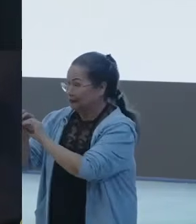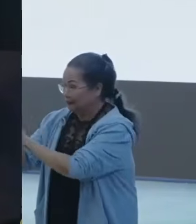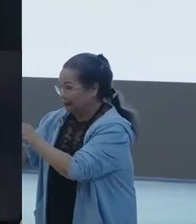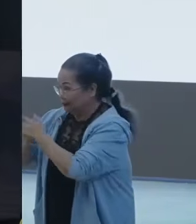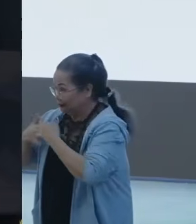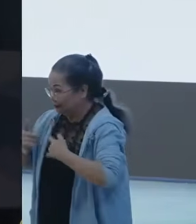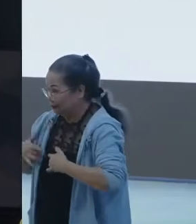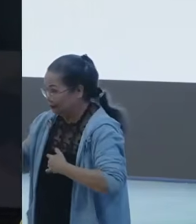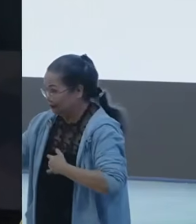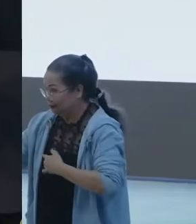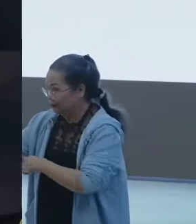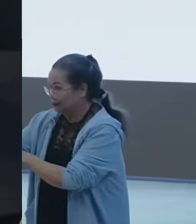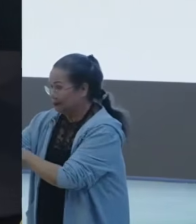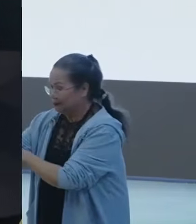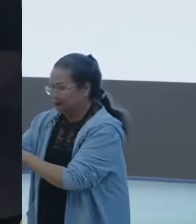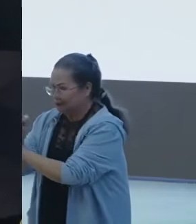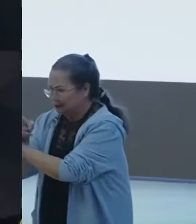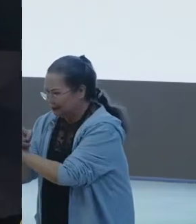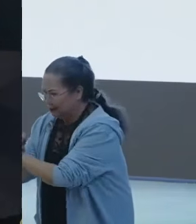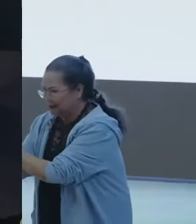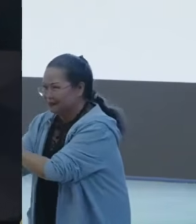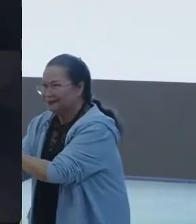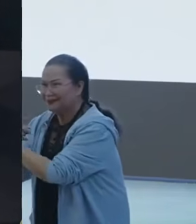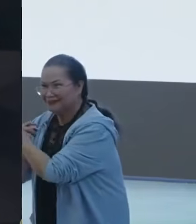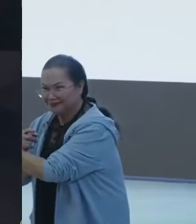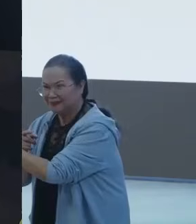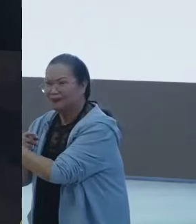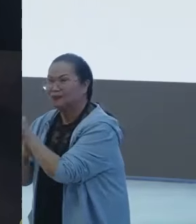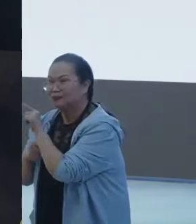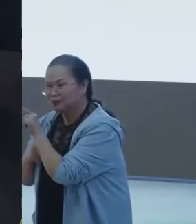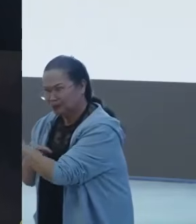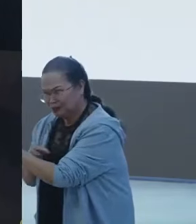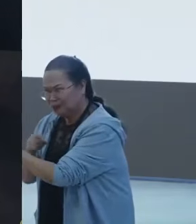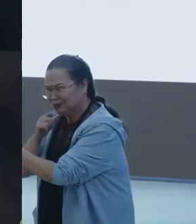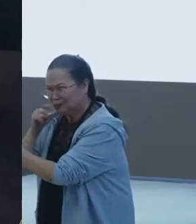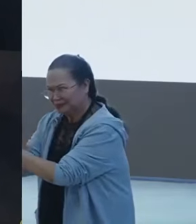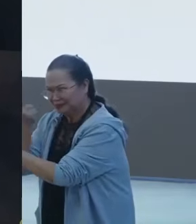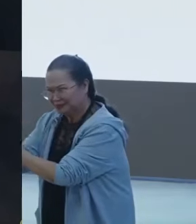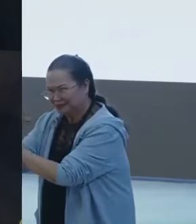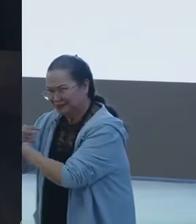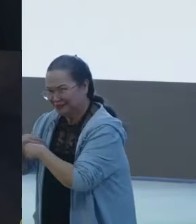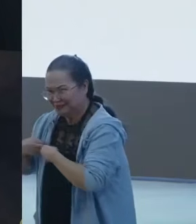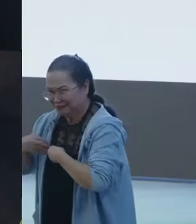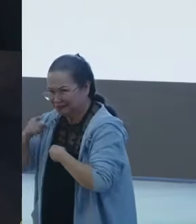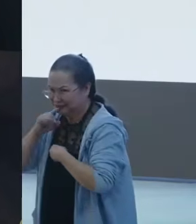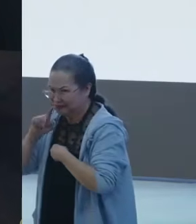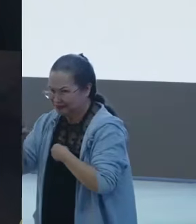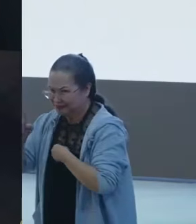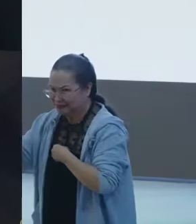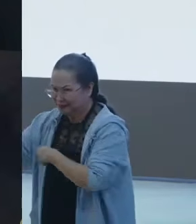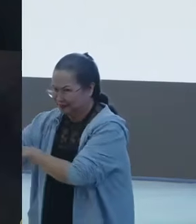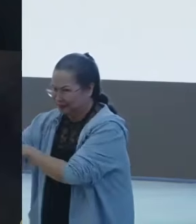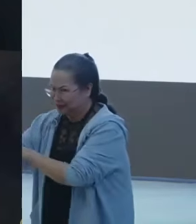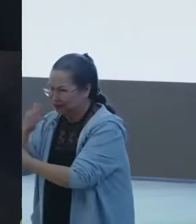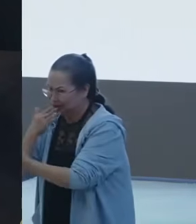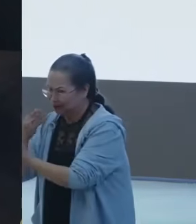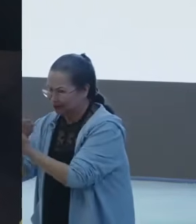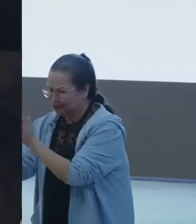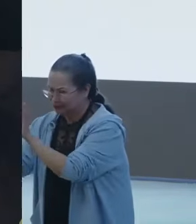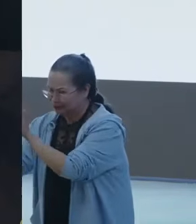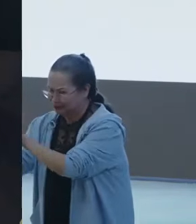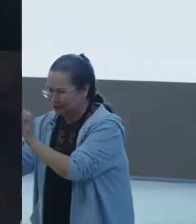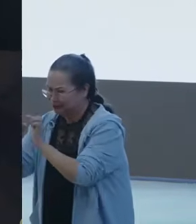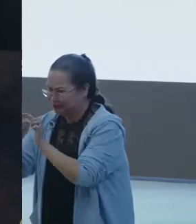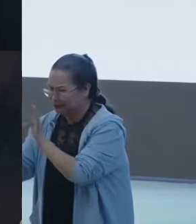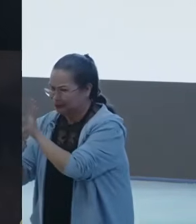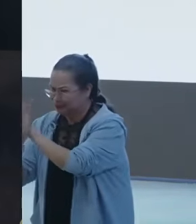same earnest care I have for you. For he not only accepted our appeal, but being himself very earnest, he is going to you of